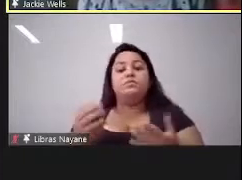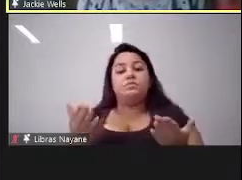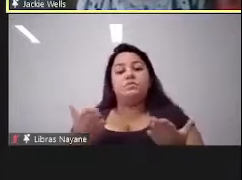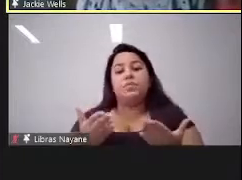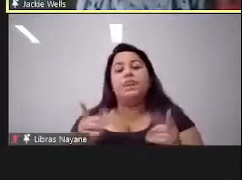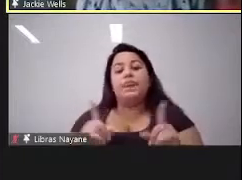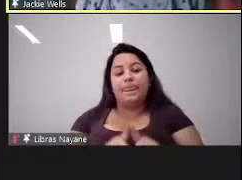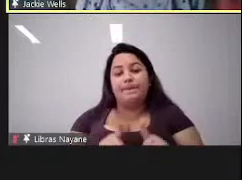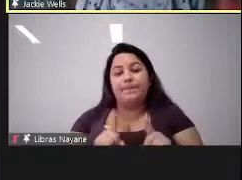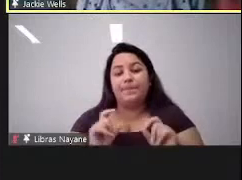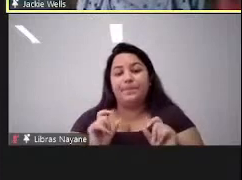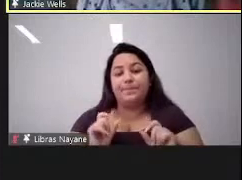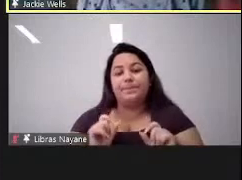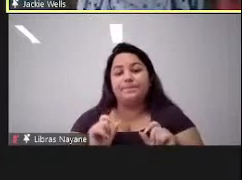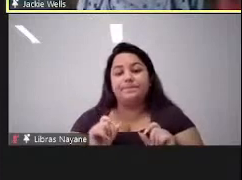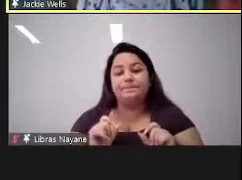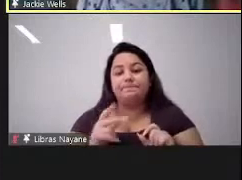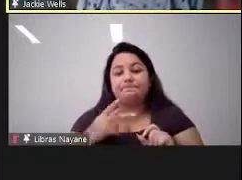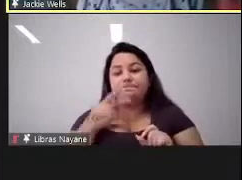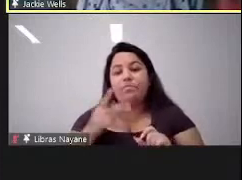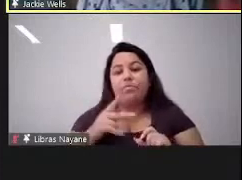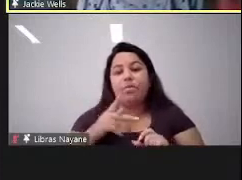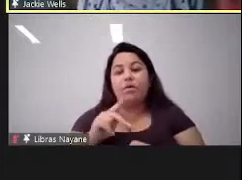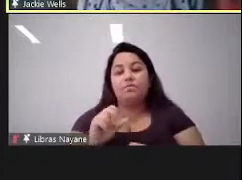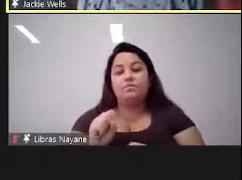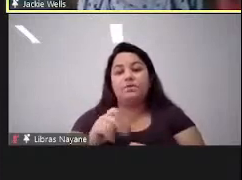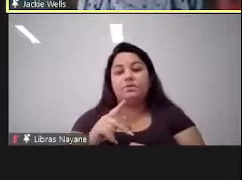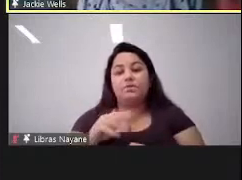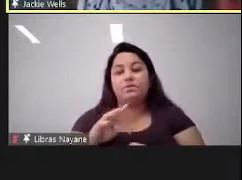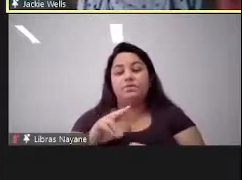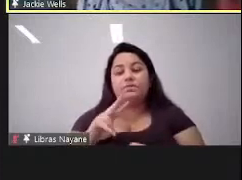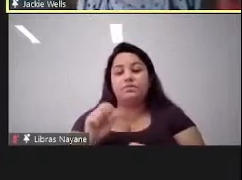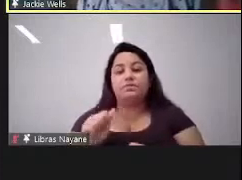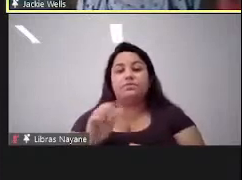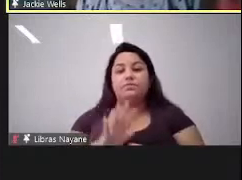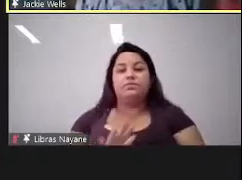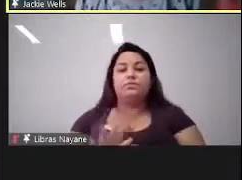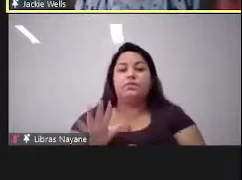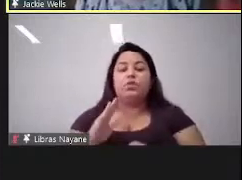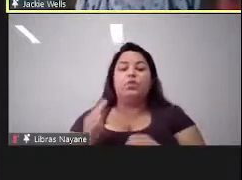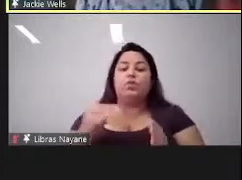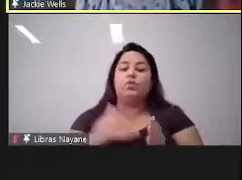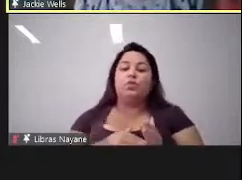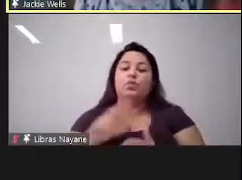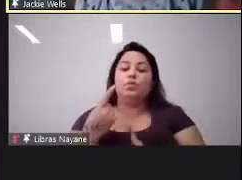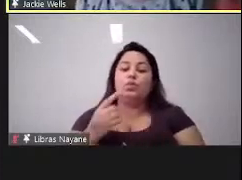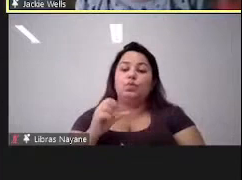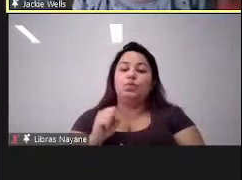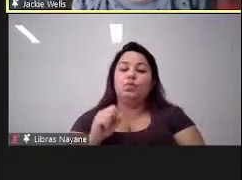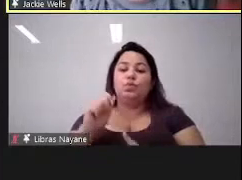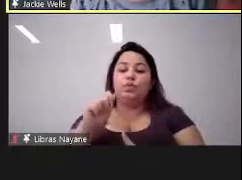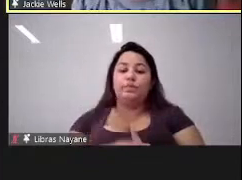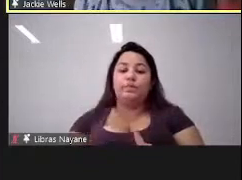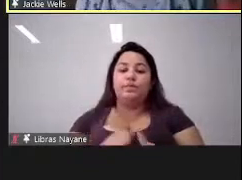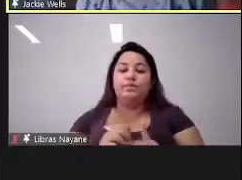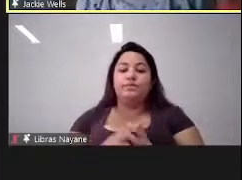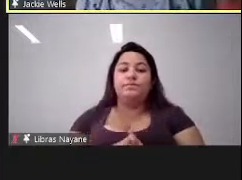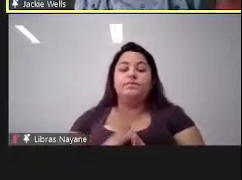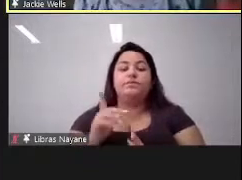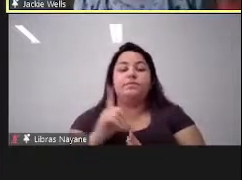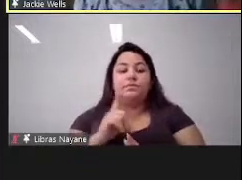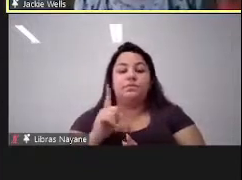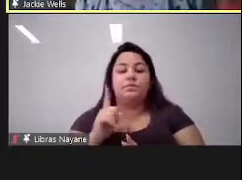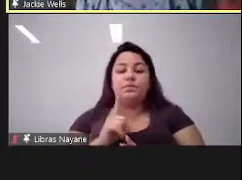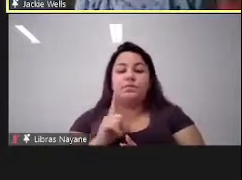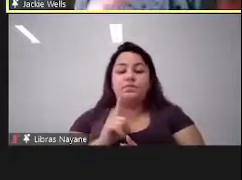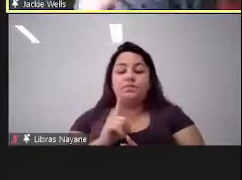perspective. For the last 18 months, I've been working with the Pensions and Lifetime Savings Association in